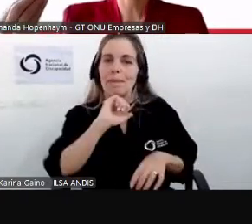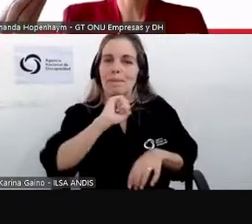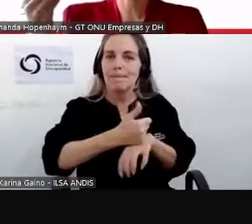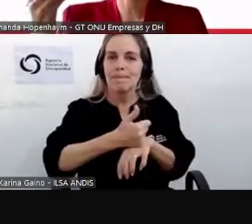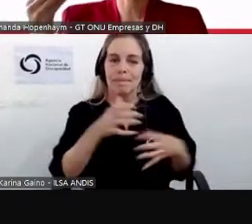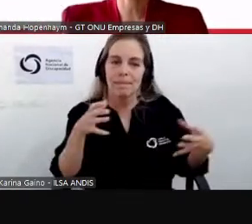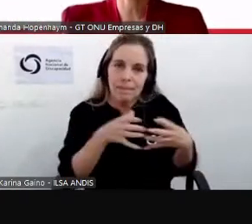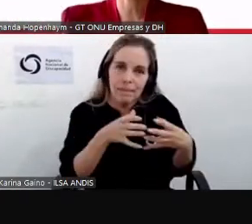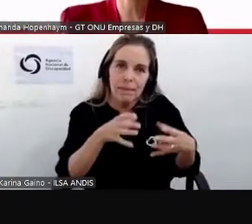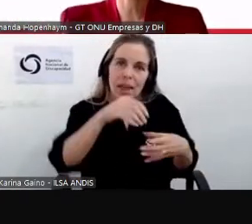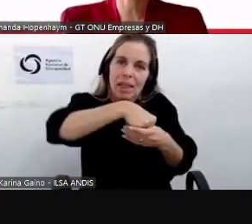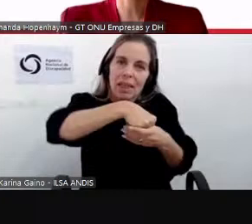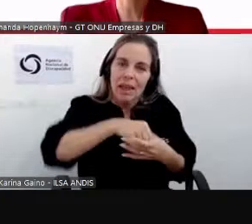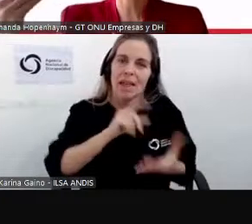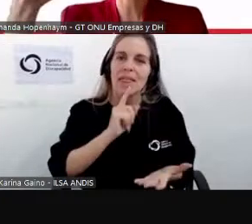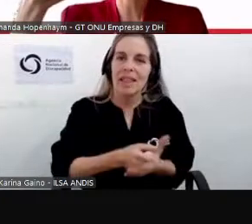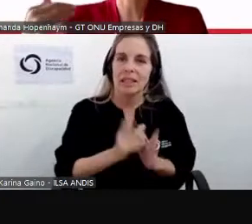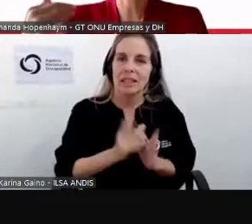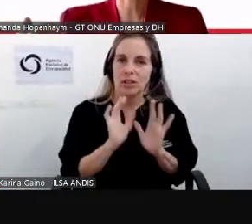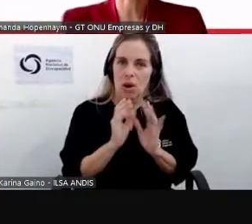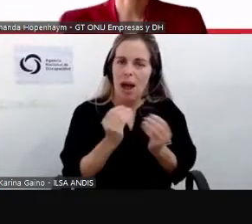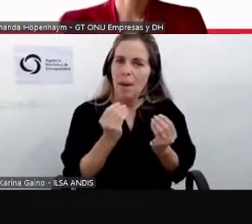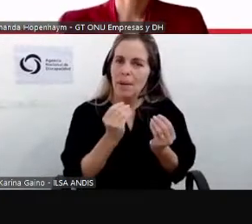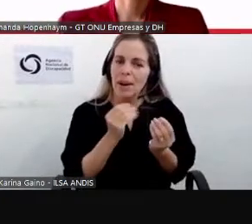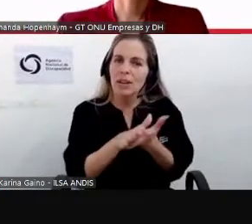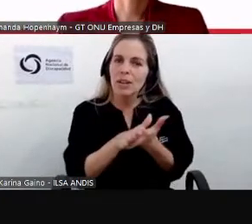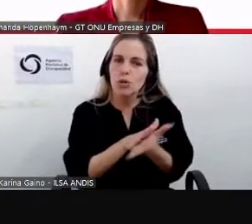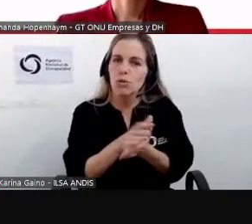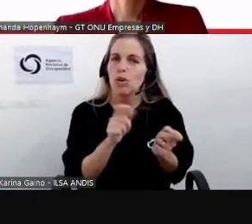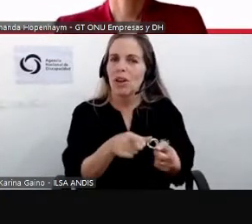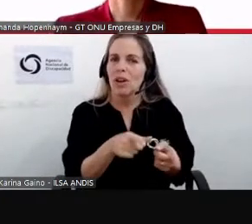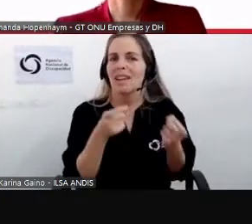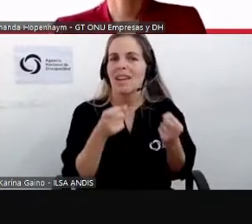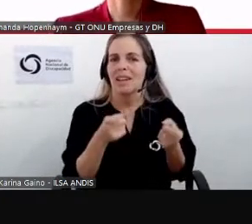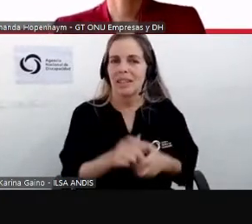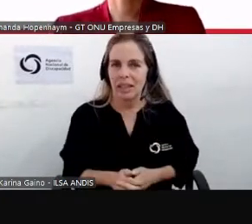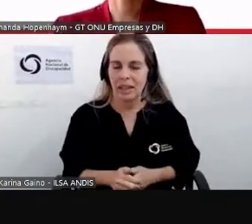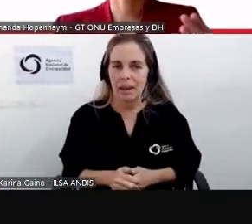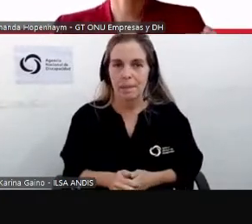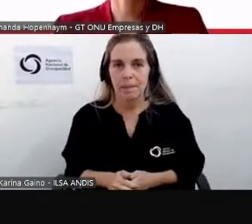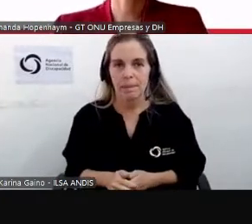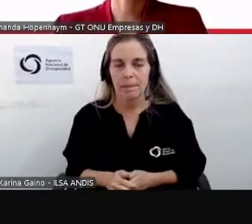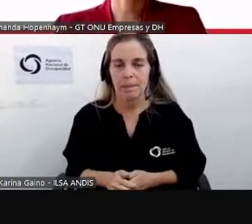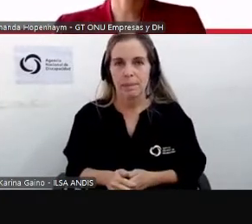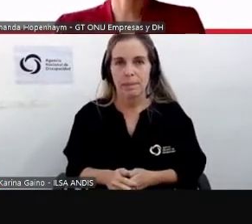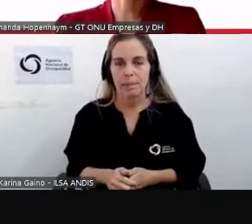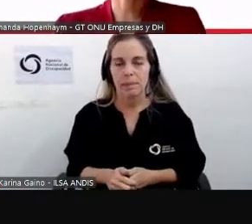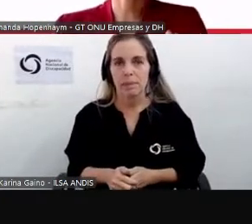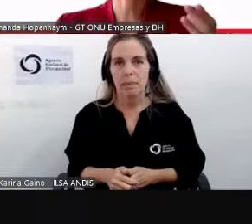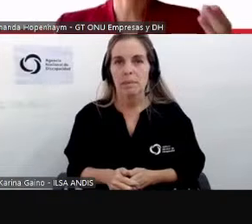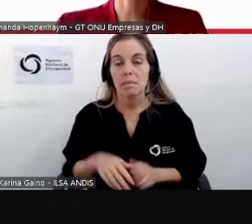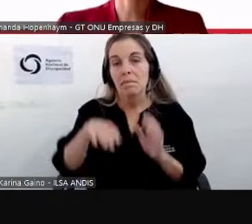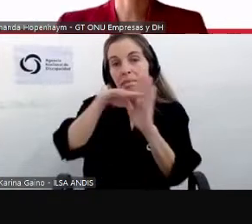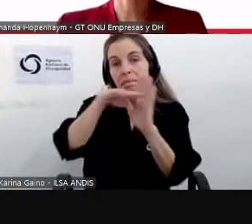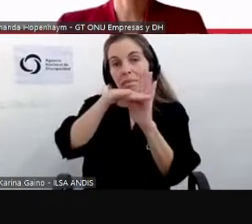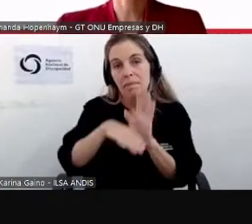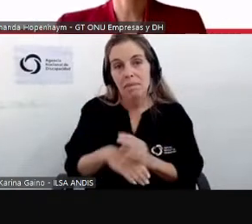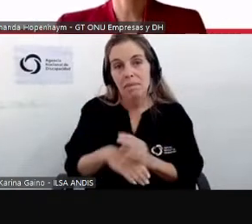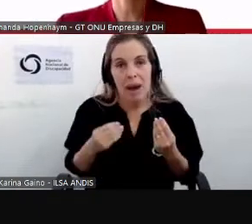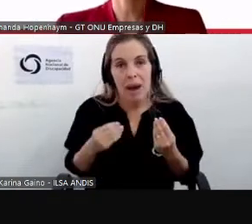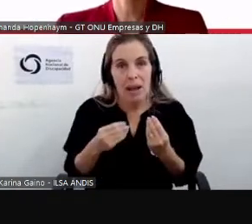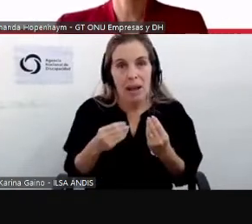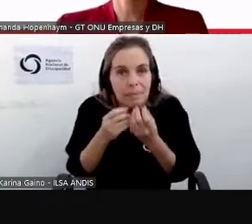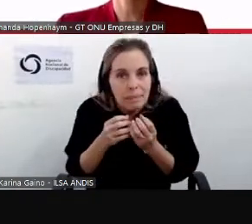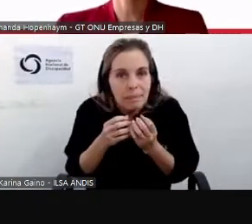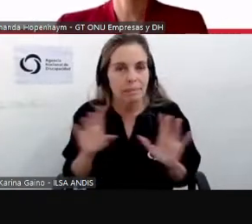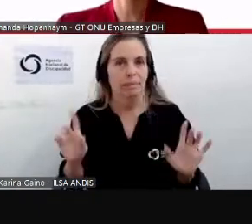water, education, labor rights, cultural rights. And of course, in the topic and their analysis includes guaranteeing that there is no human